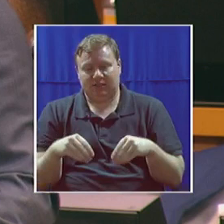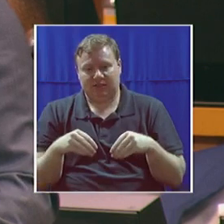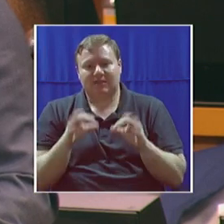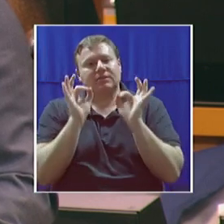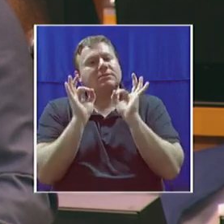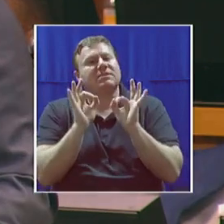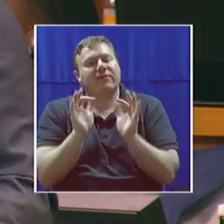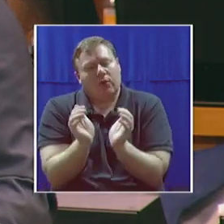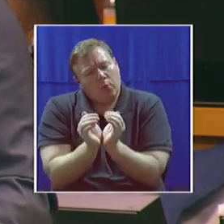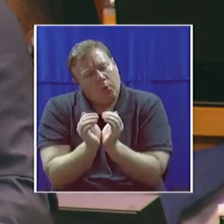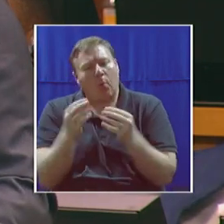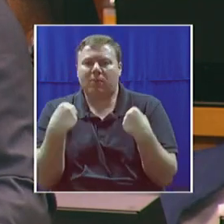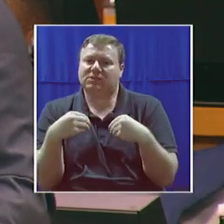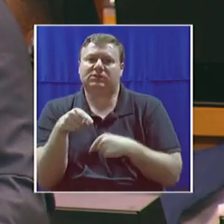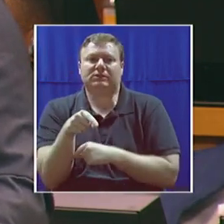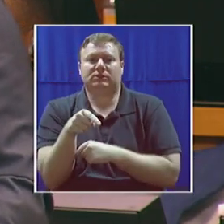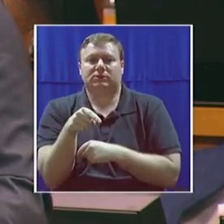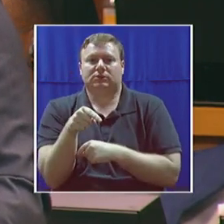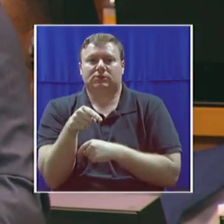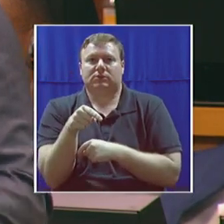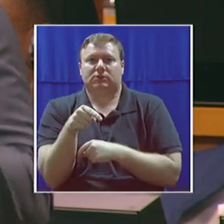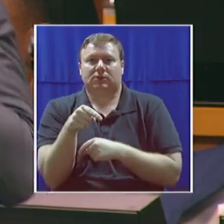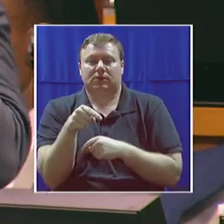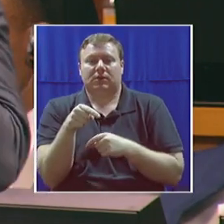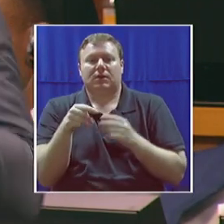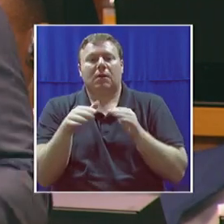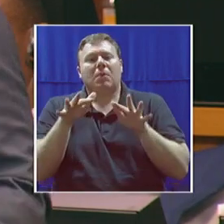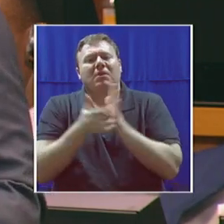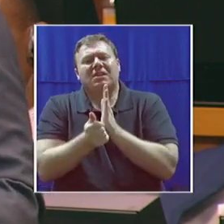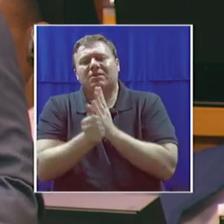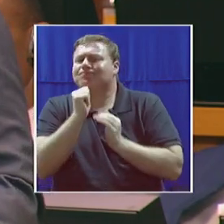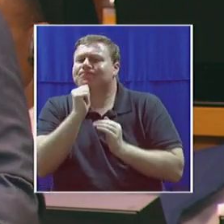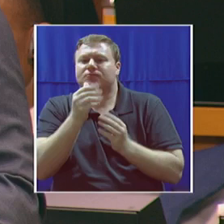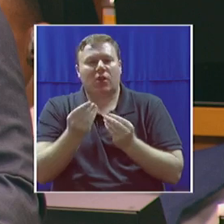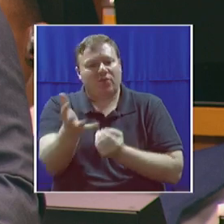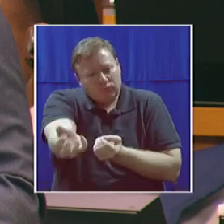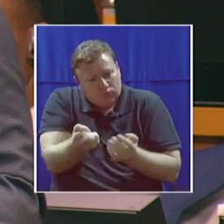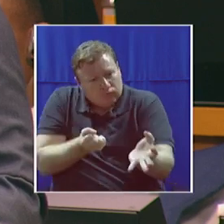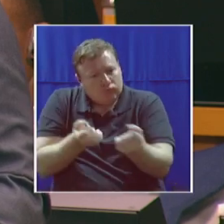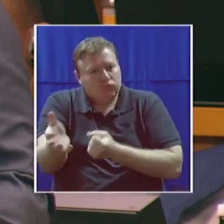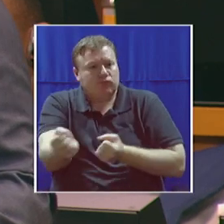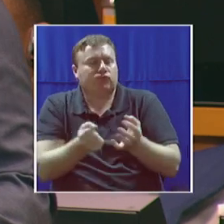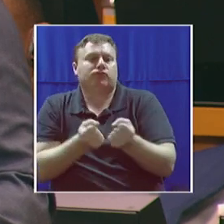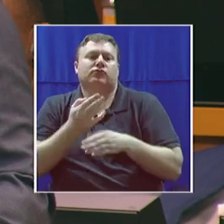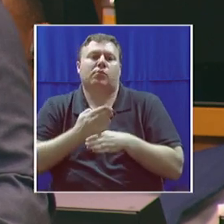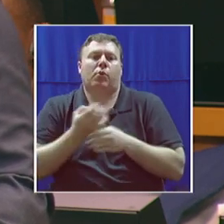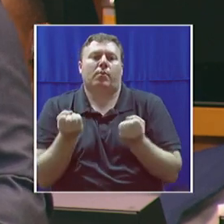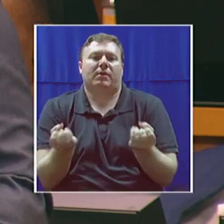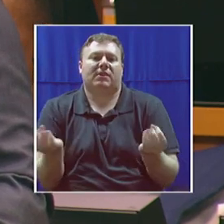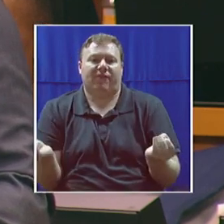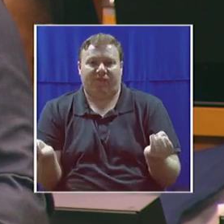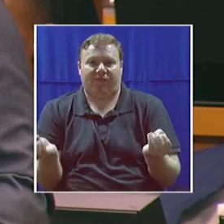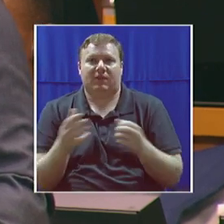small businesses to absorb relatively unskilled workers into productive employment with that in